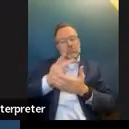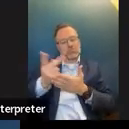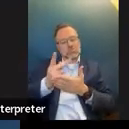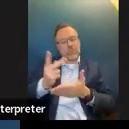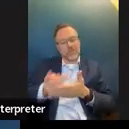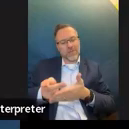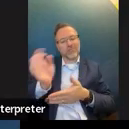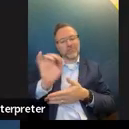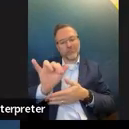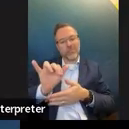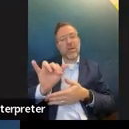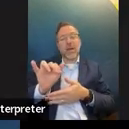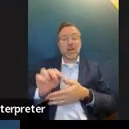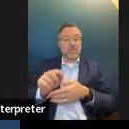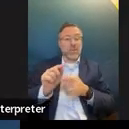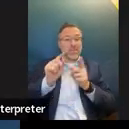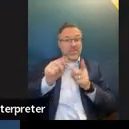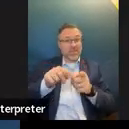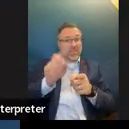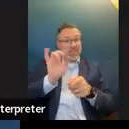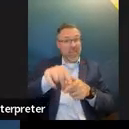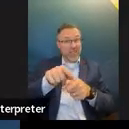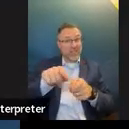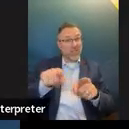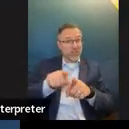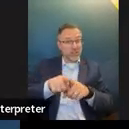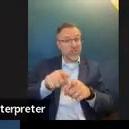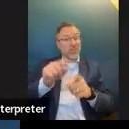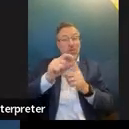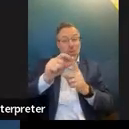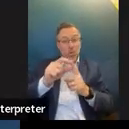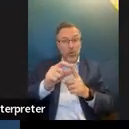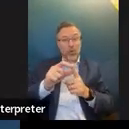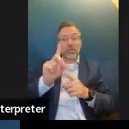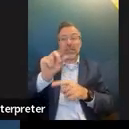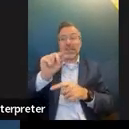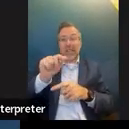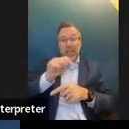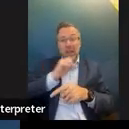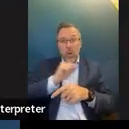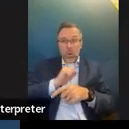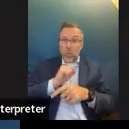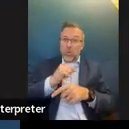really think about that. Use your data and record it.